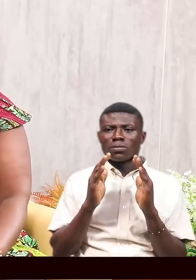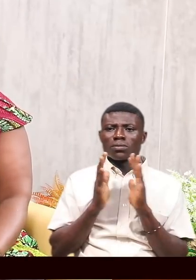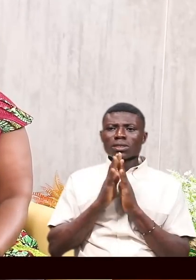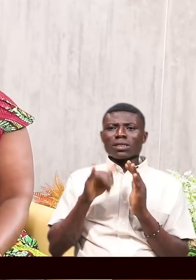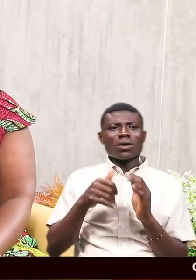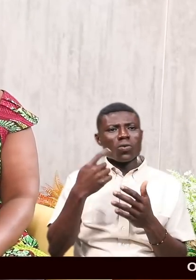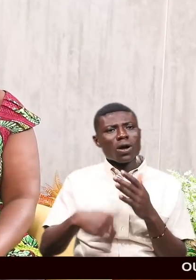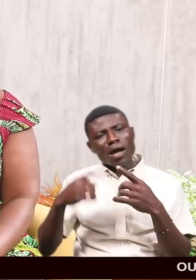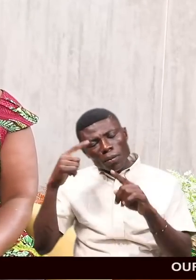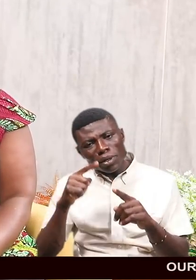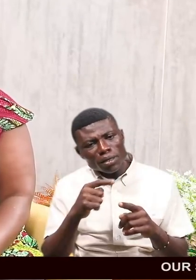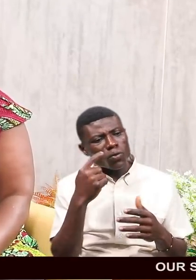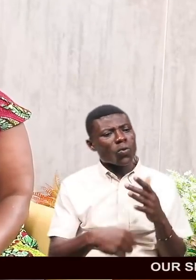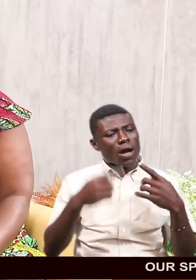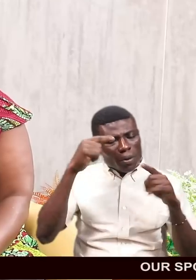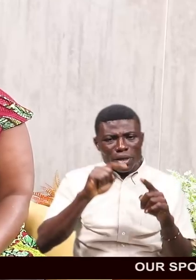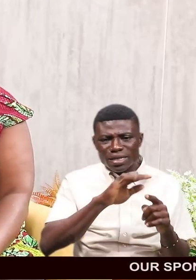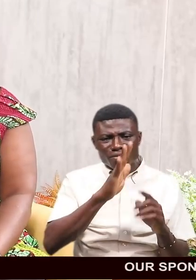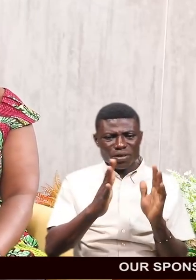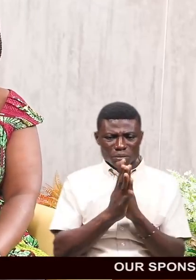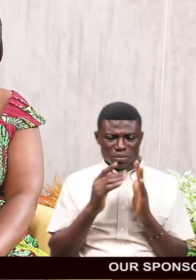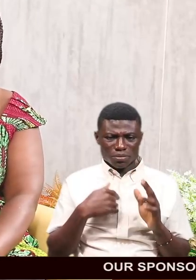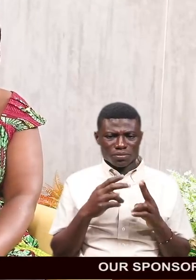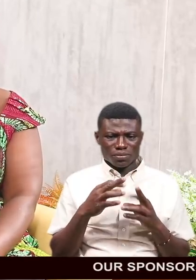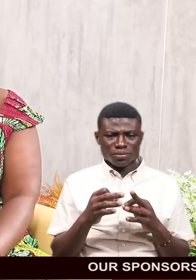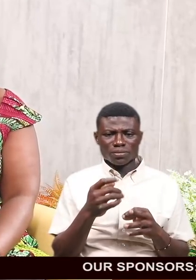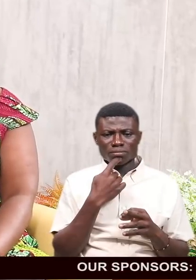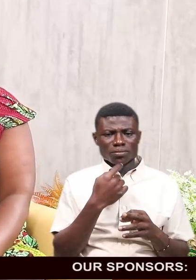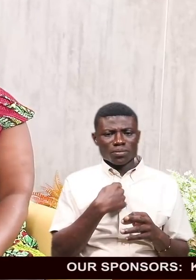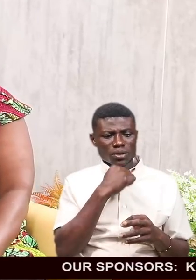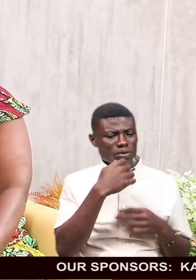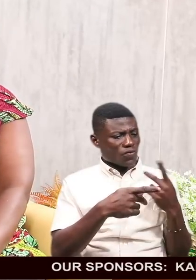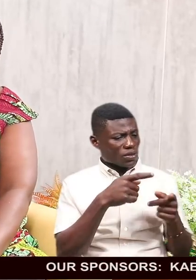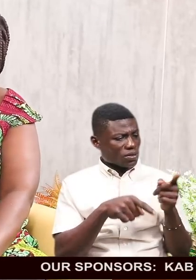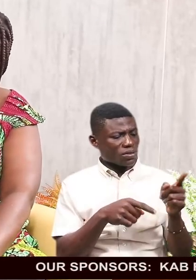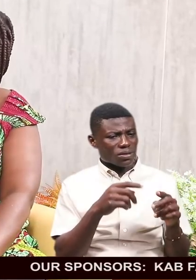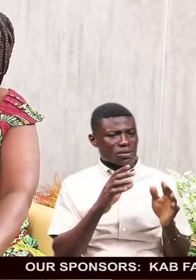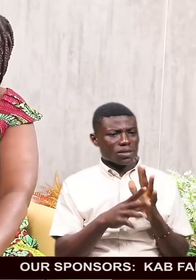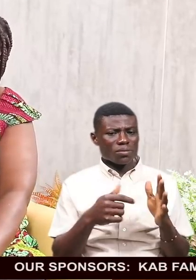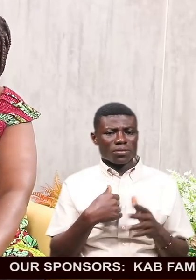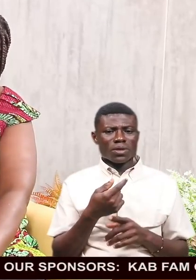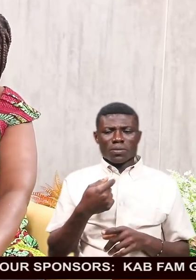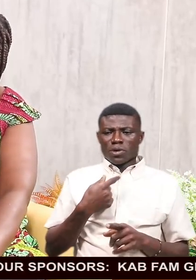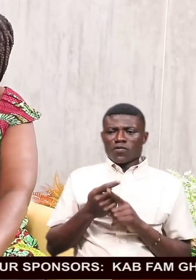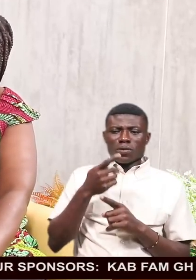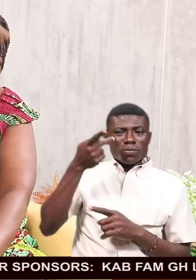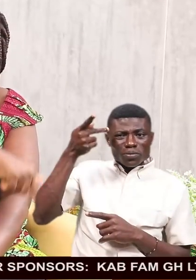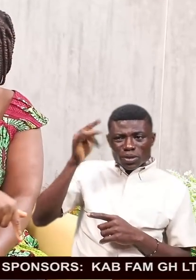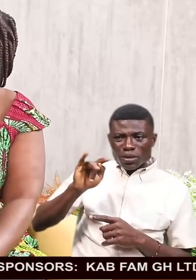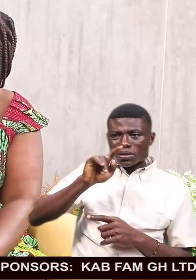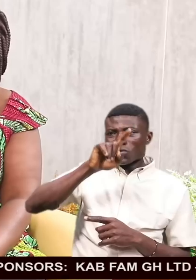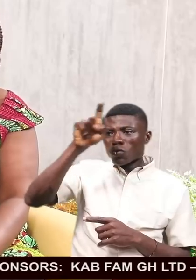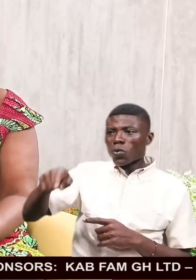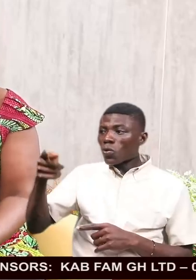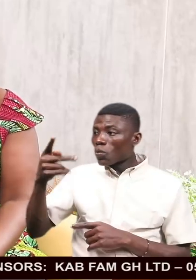more buye, umpabuate. It is all same measure shamia. No mean for can fit a crowd, the uncock